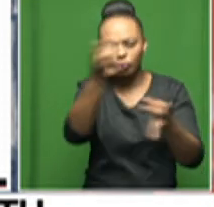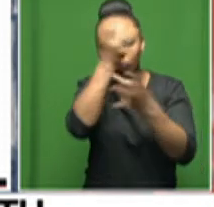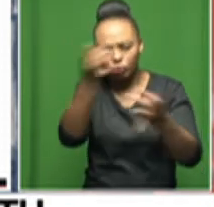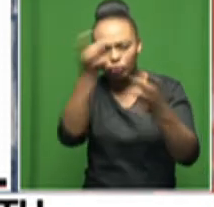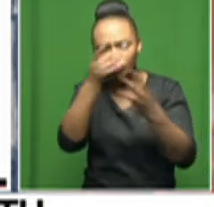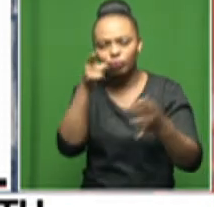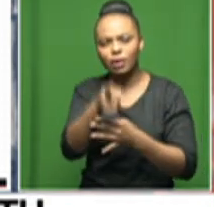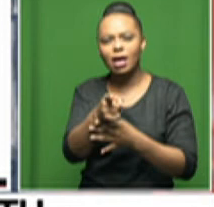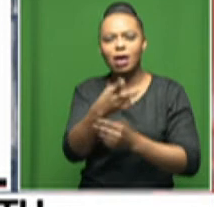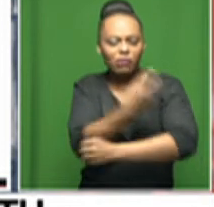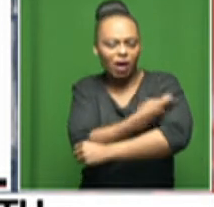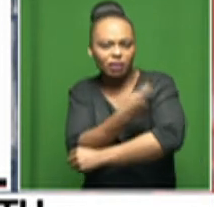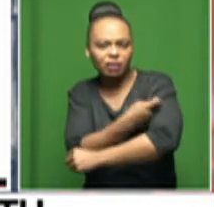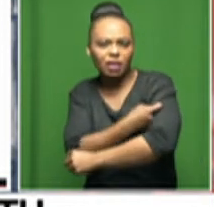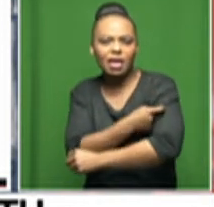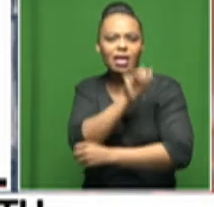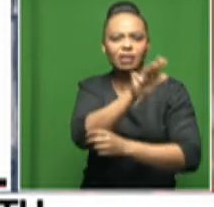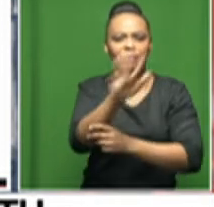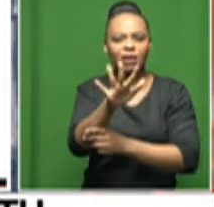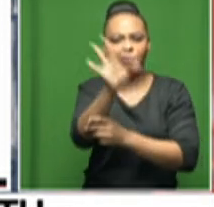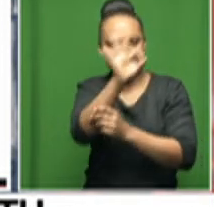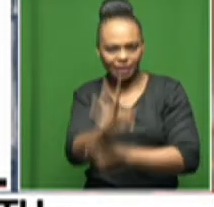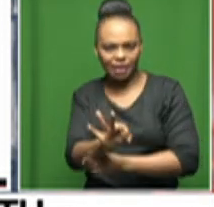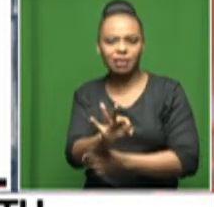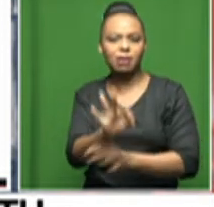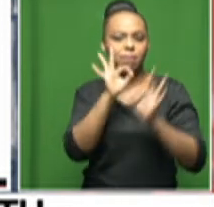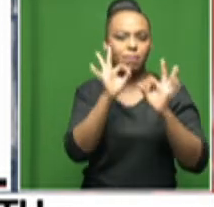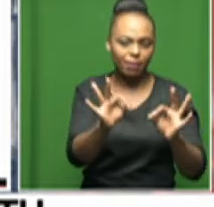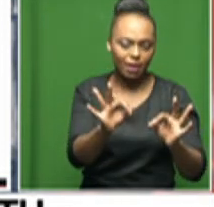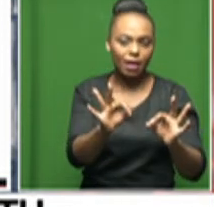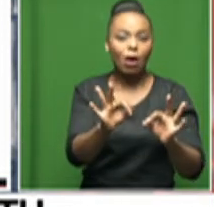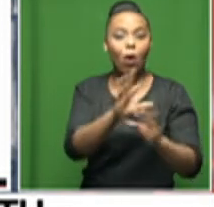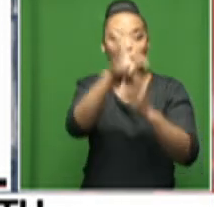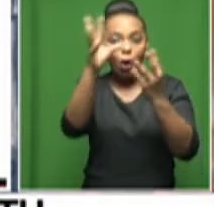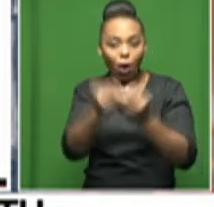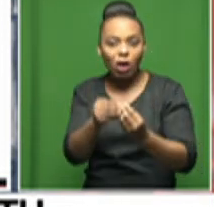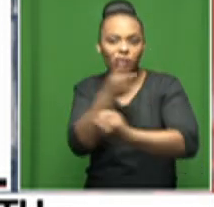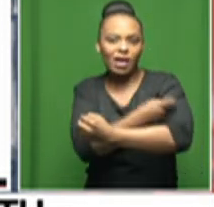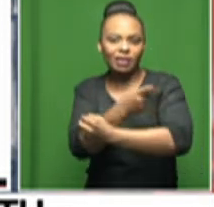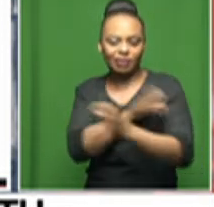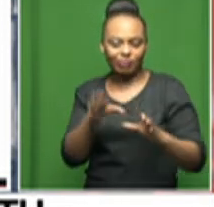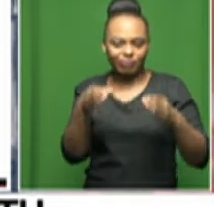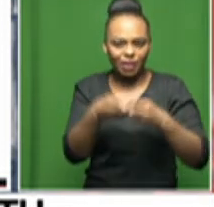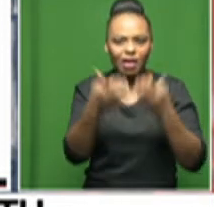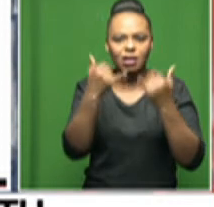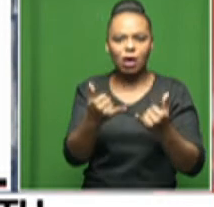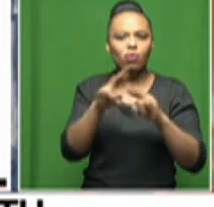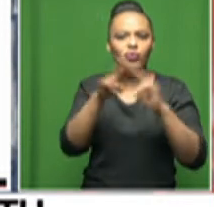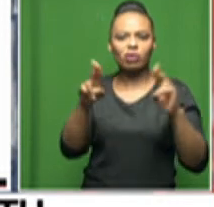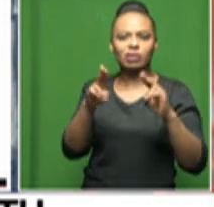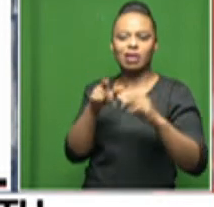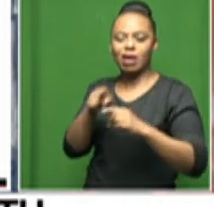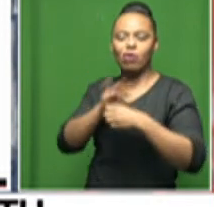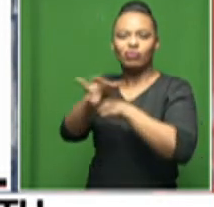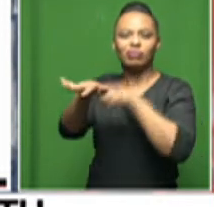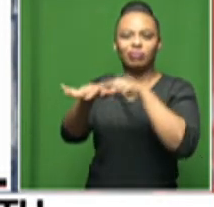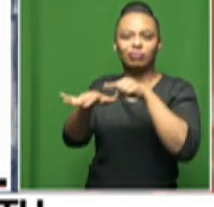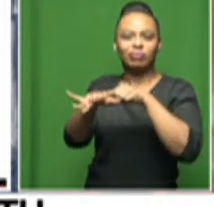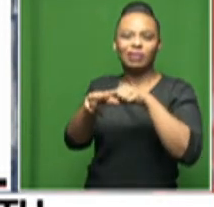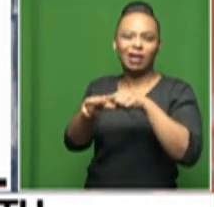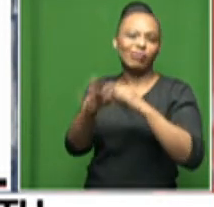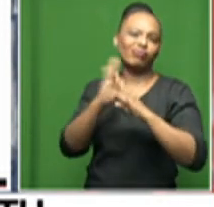was being reported as being 95%. And all of that vaccine efficacy was not against the variant that circulates currently in South